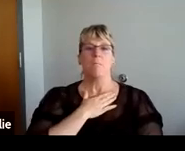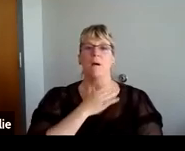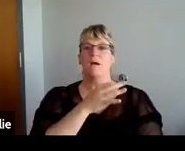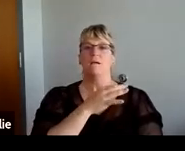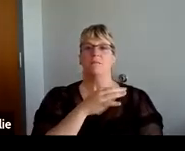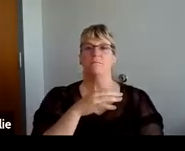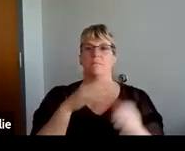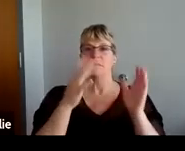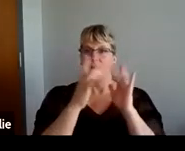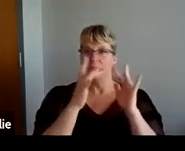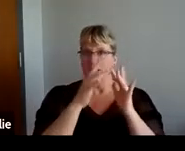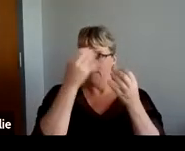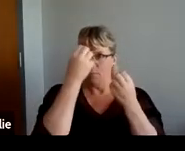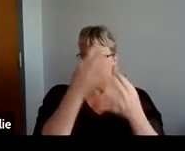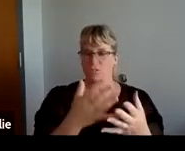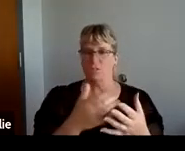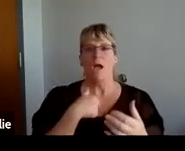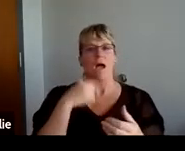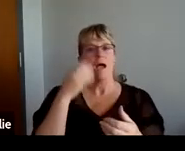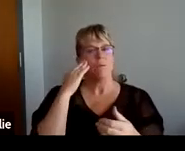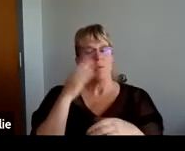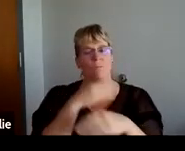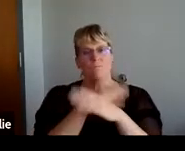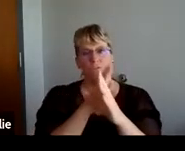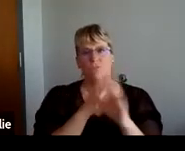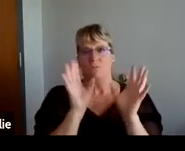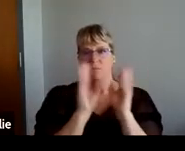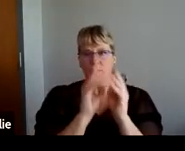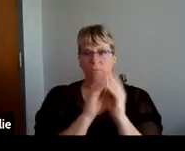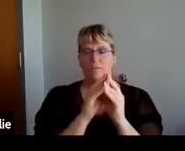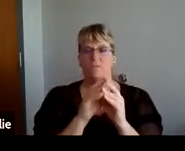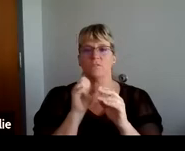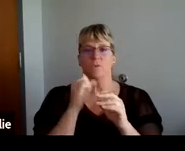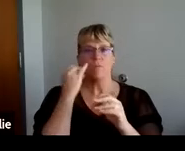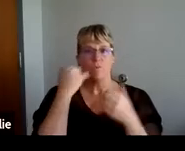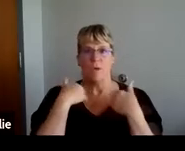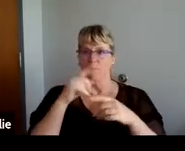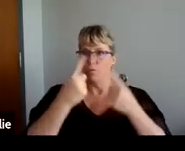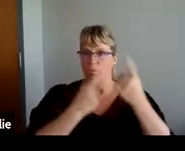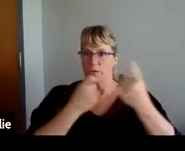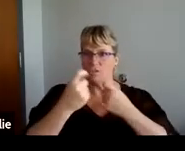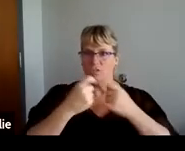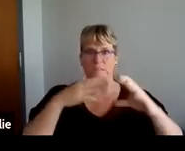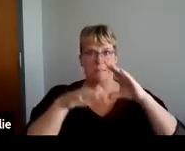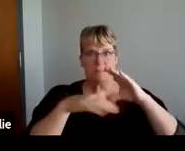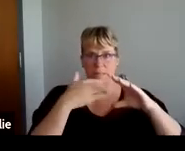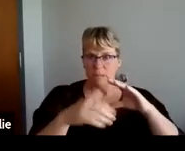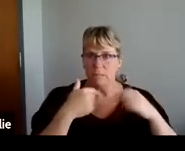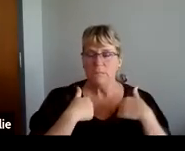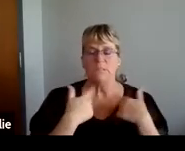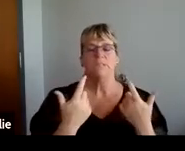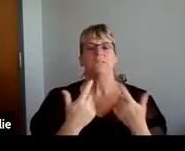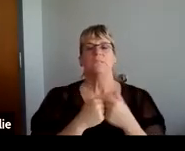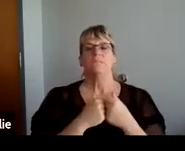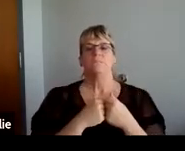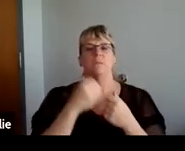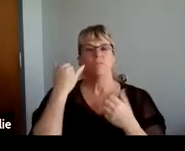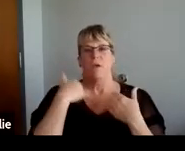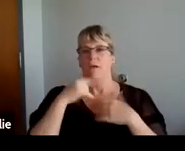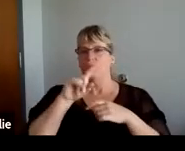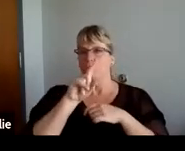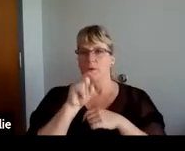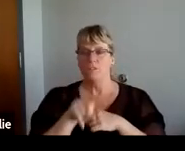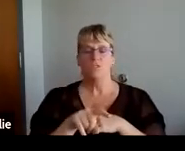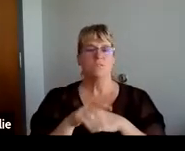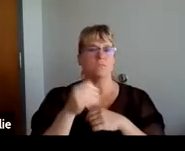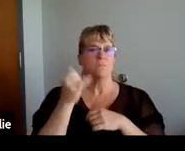information. Please feel free. I know this is a virtual conference, so feel free to email me if you have any questions, if